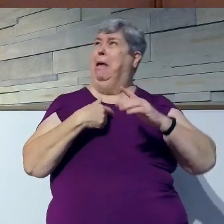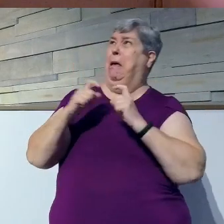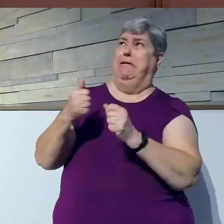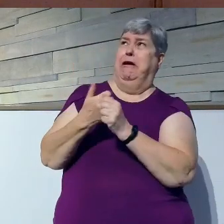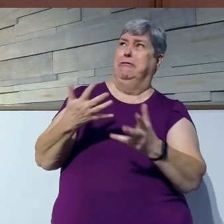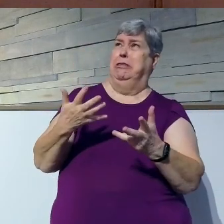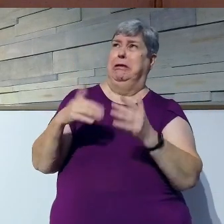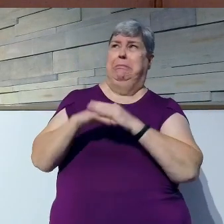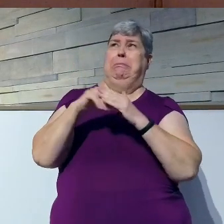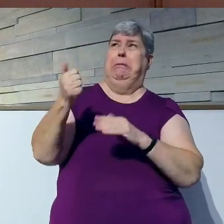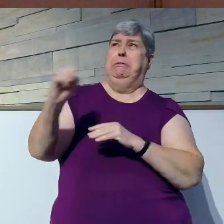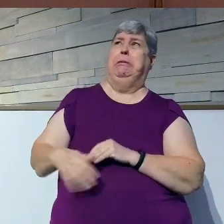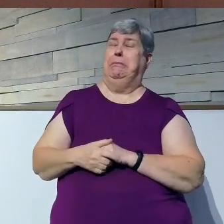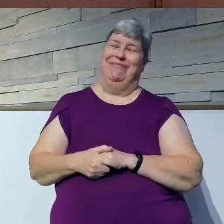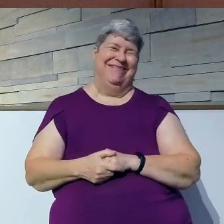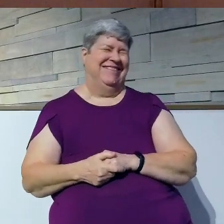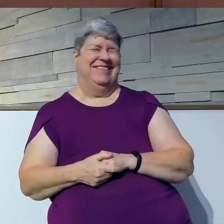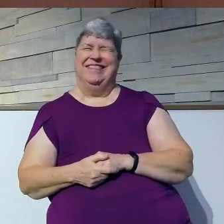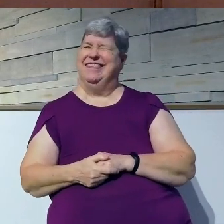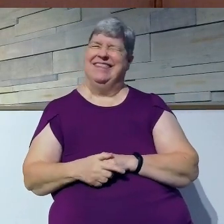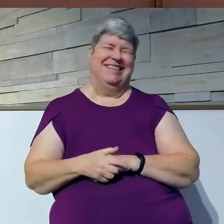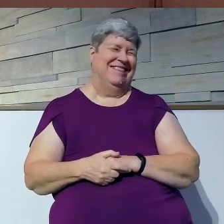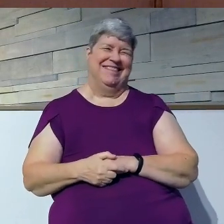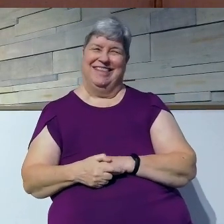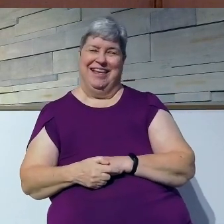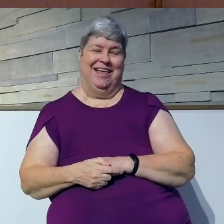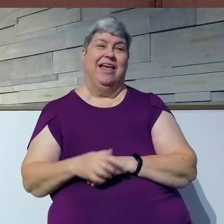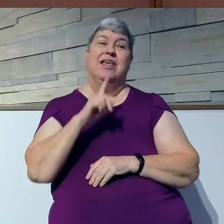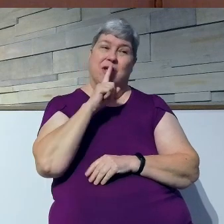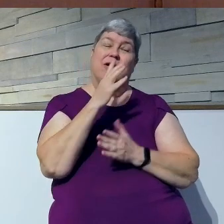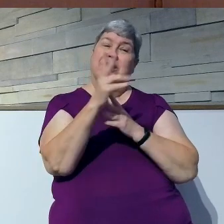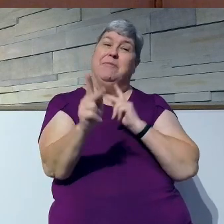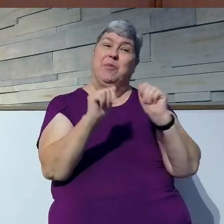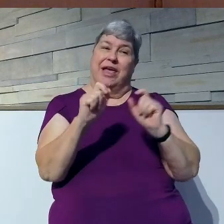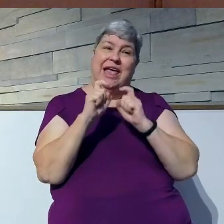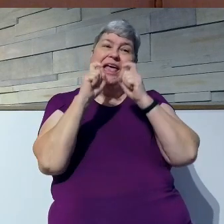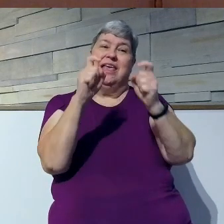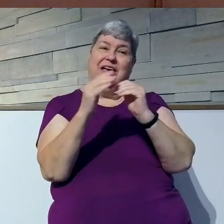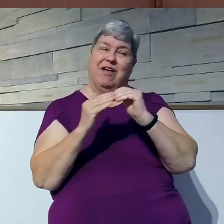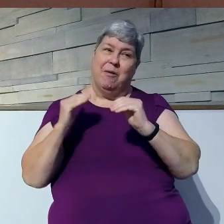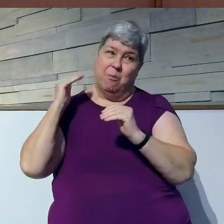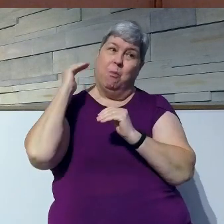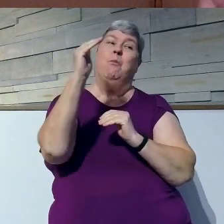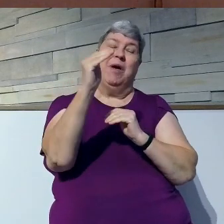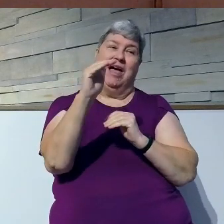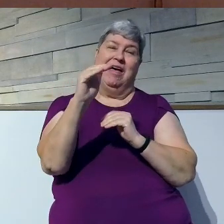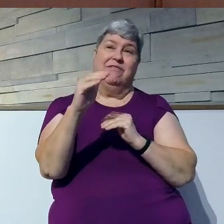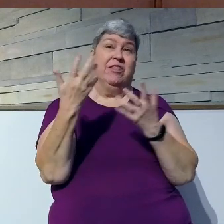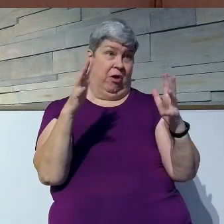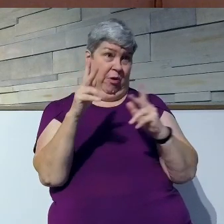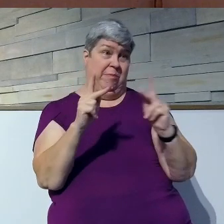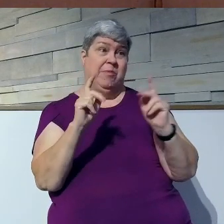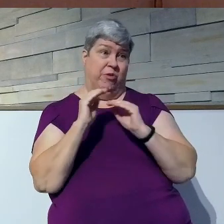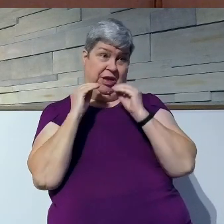I can, Pastor. That's all I can give, 10%. No. There are folks who can give way more, and there are already